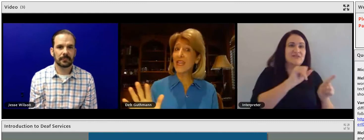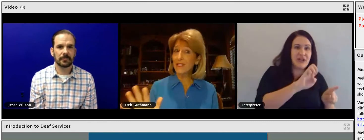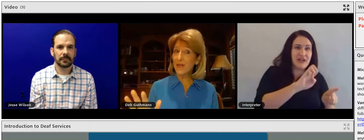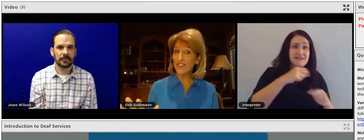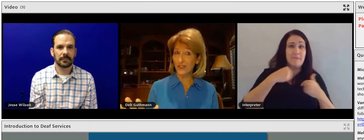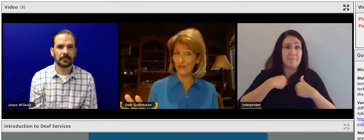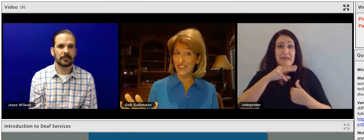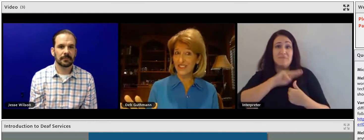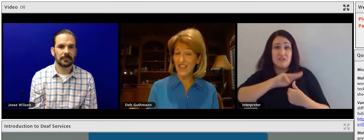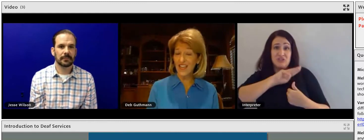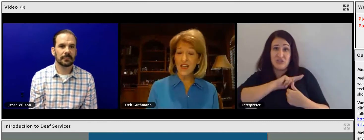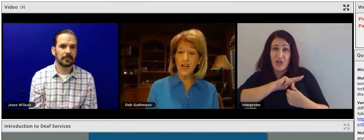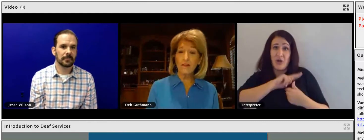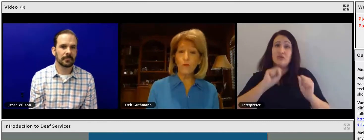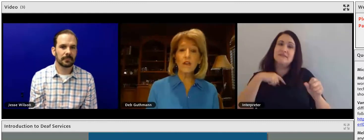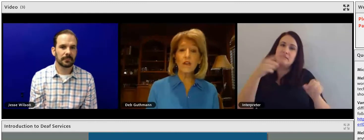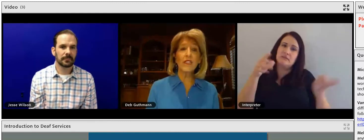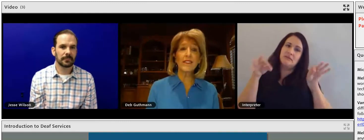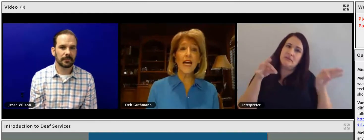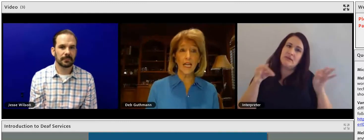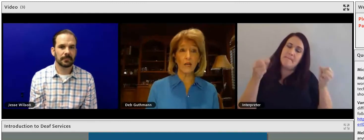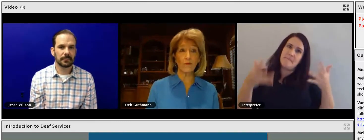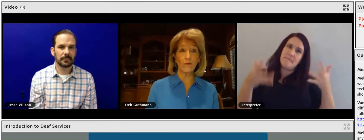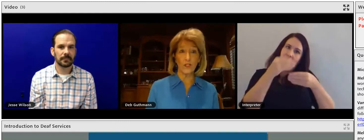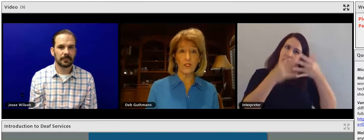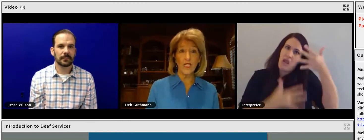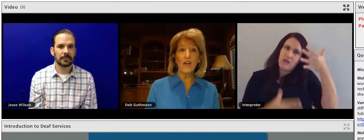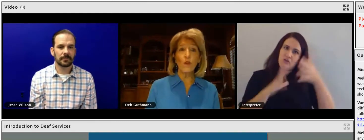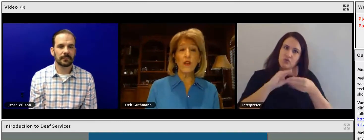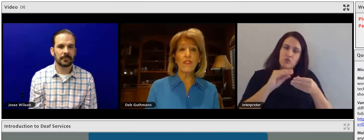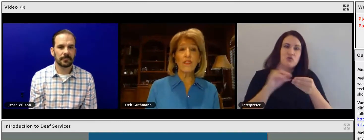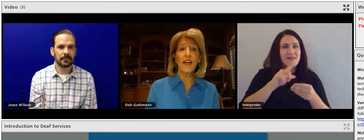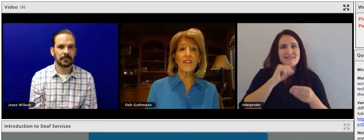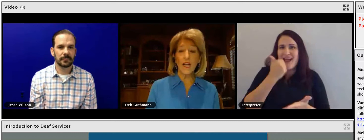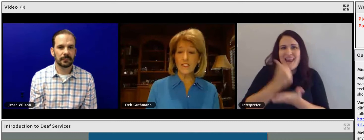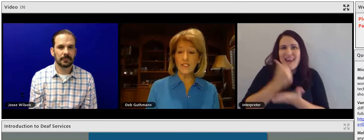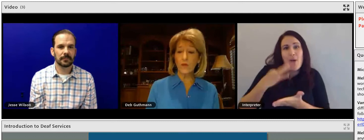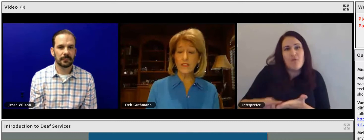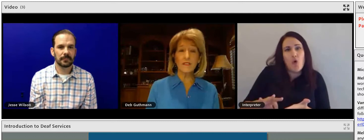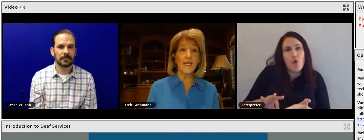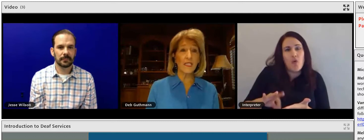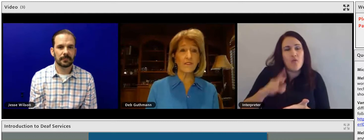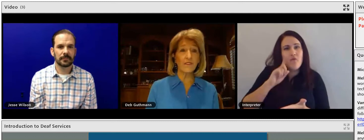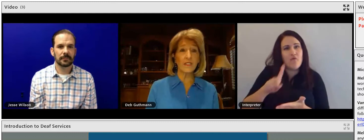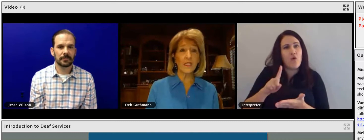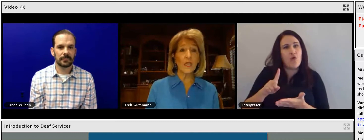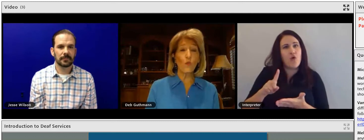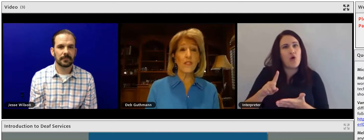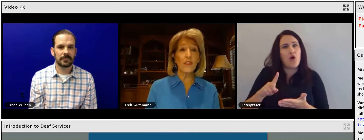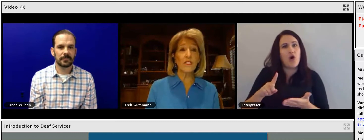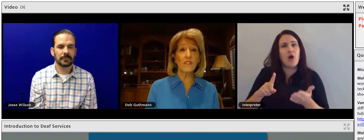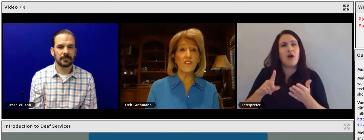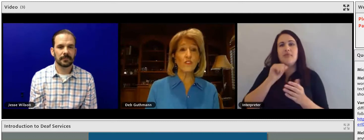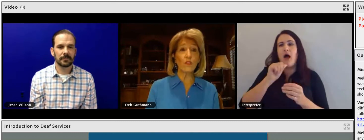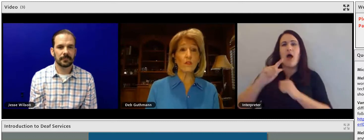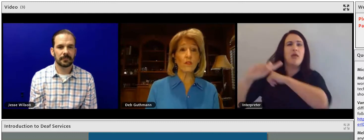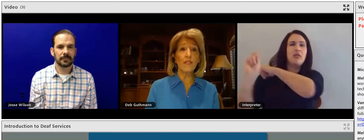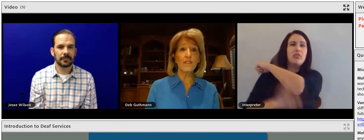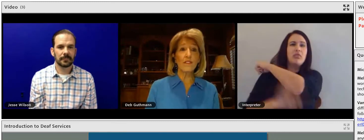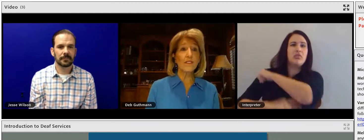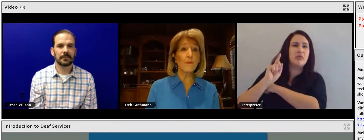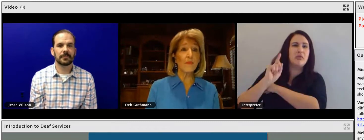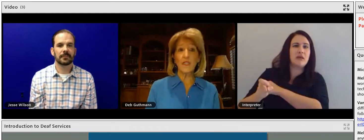tell you many, many, many stories of where it is not helpful with having consequences not given